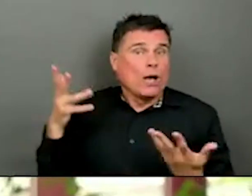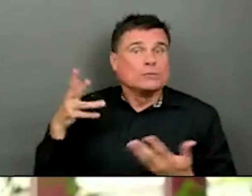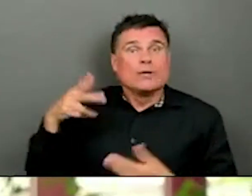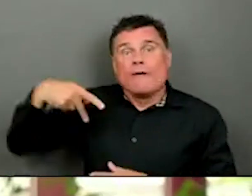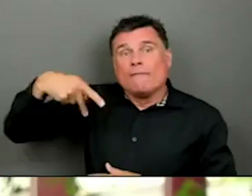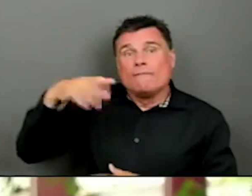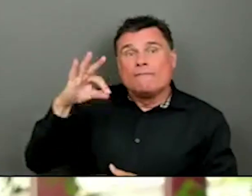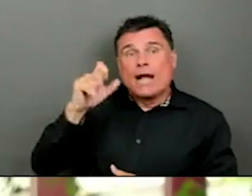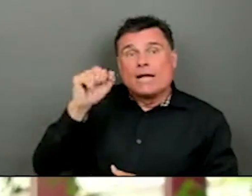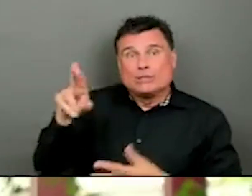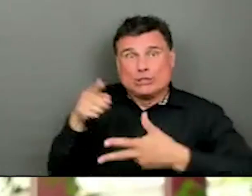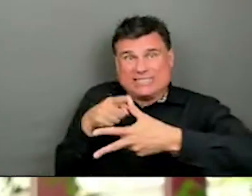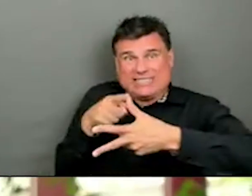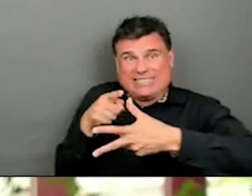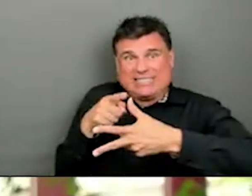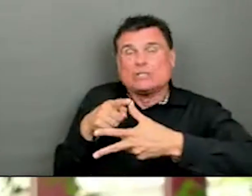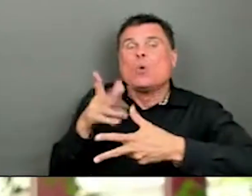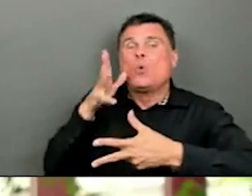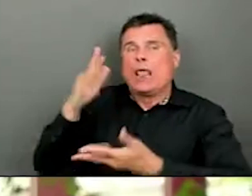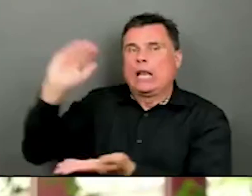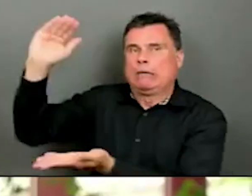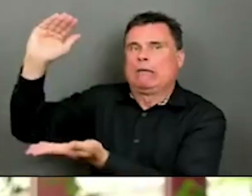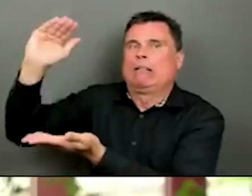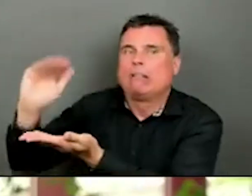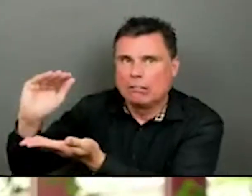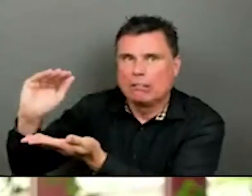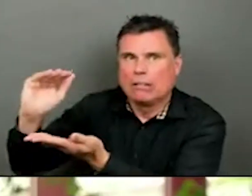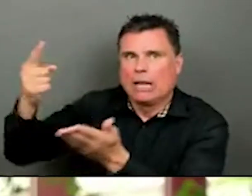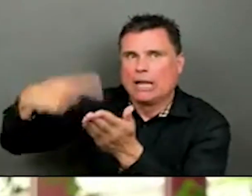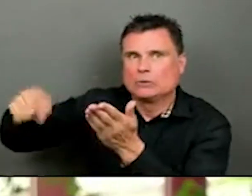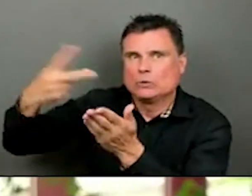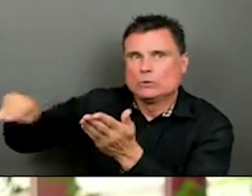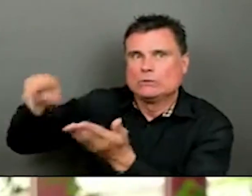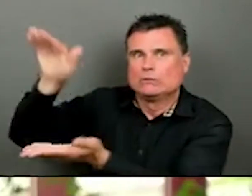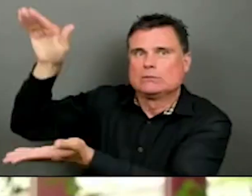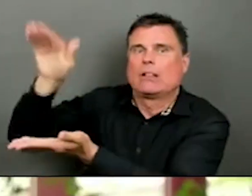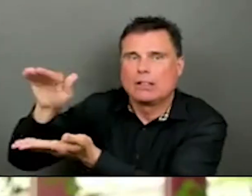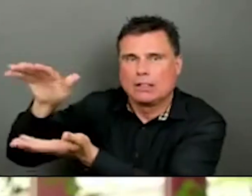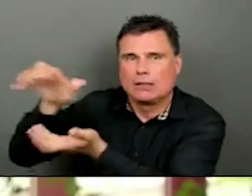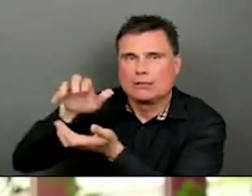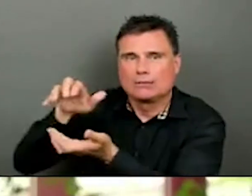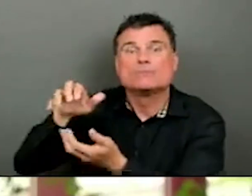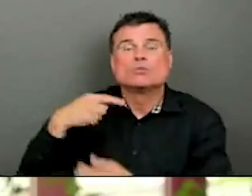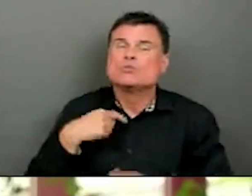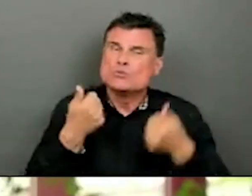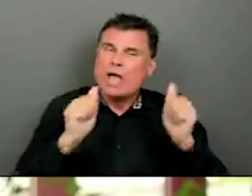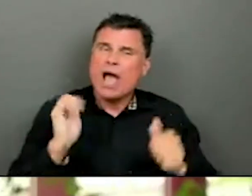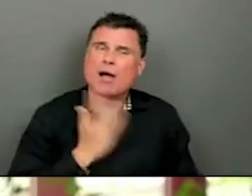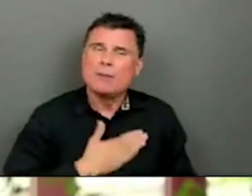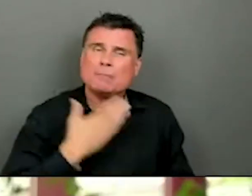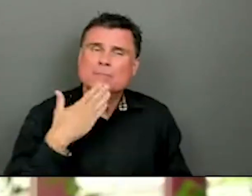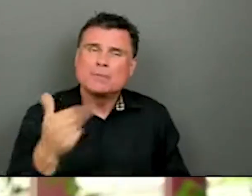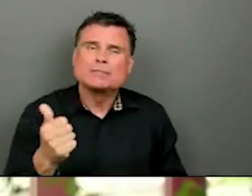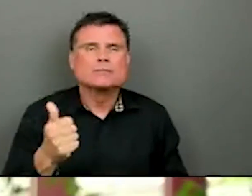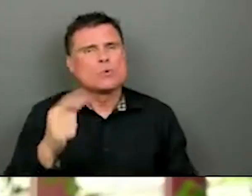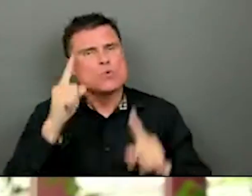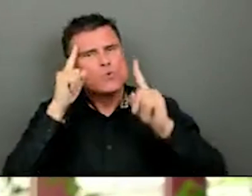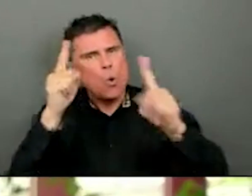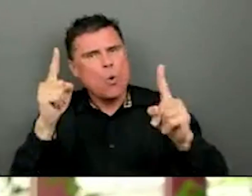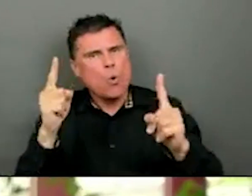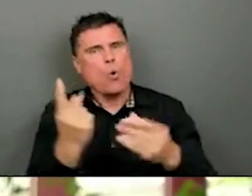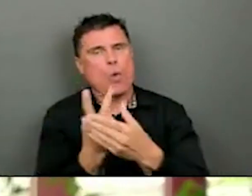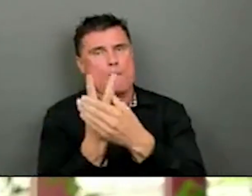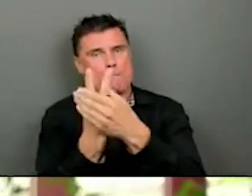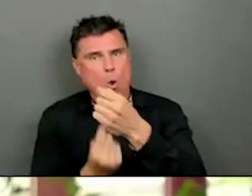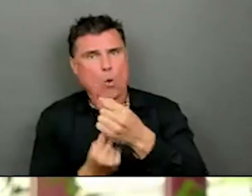receiving, particularly in the coming weeks. We will do our best to make sure that we have both products available at our clinics,